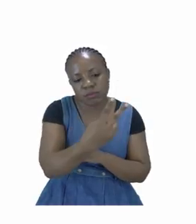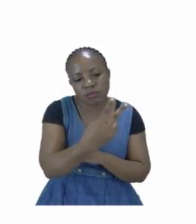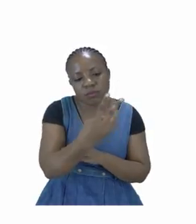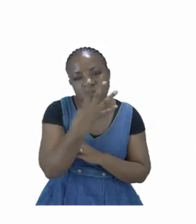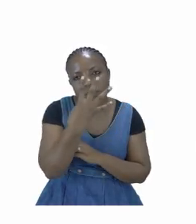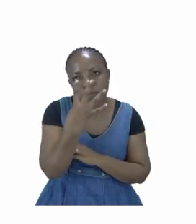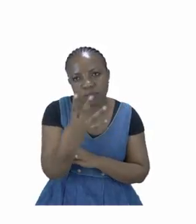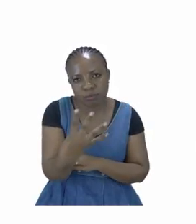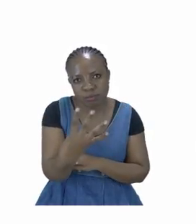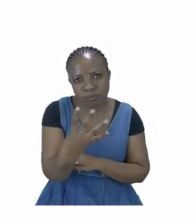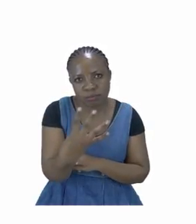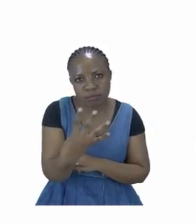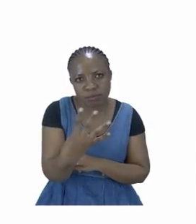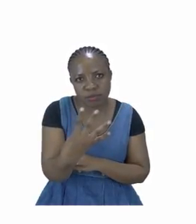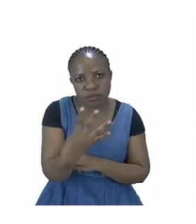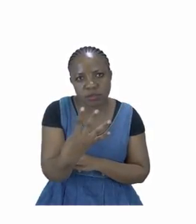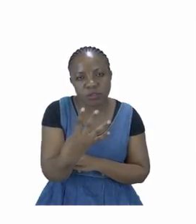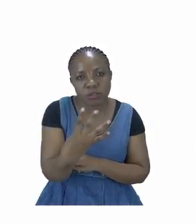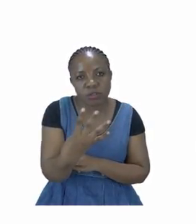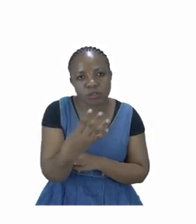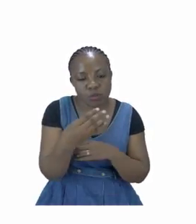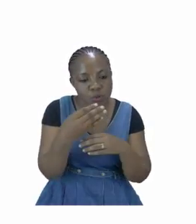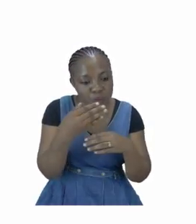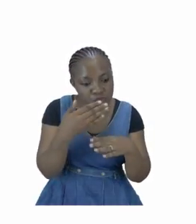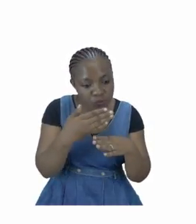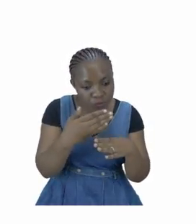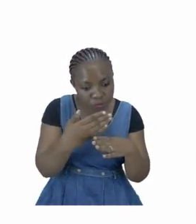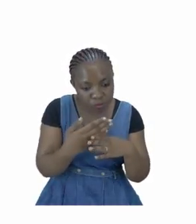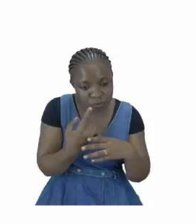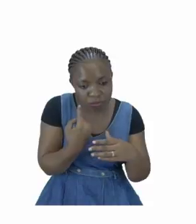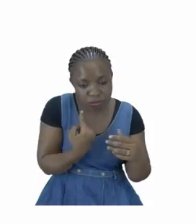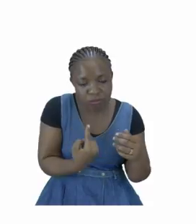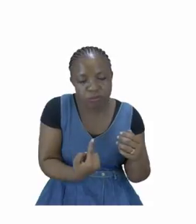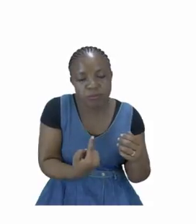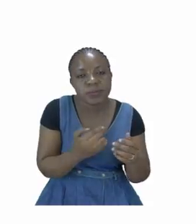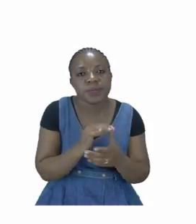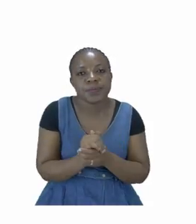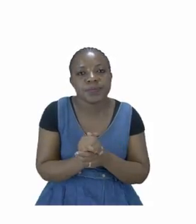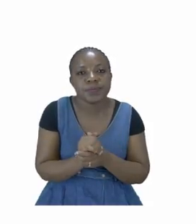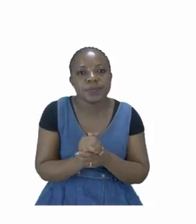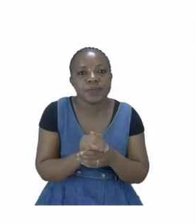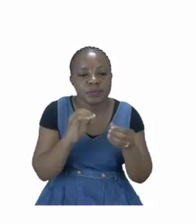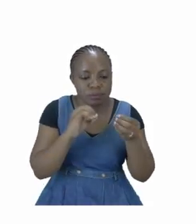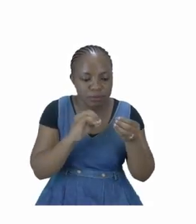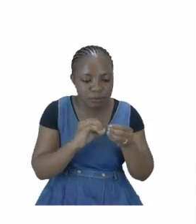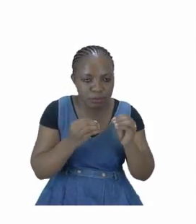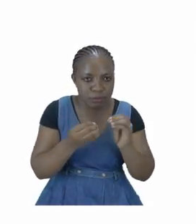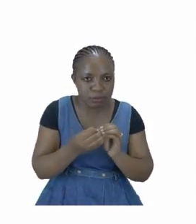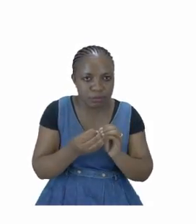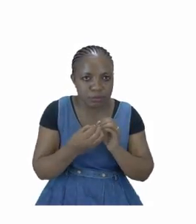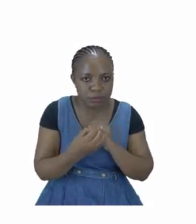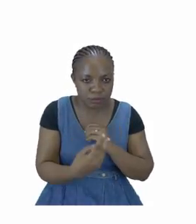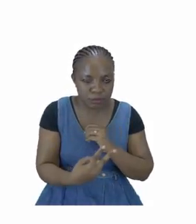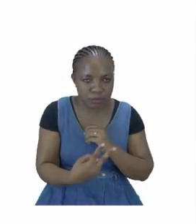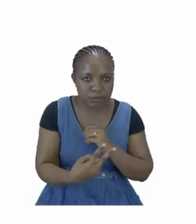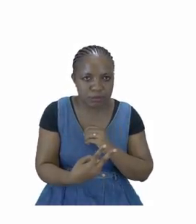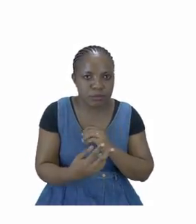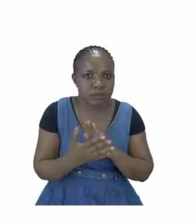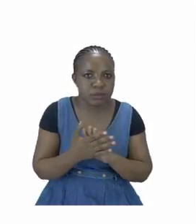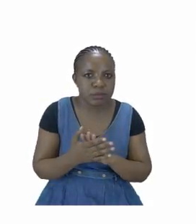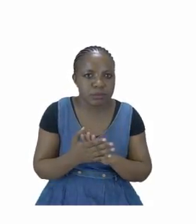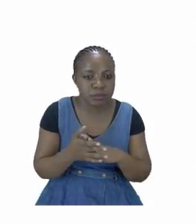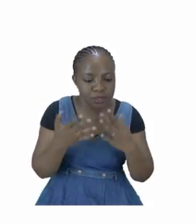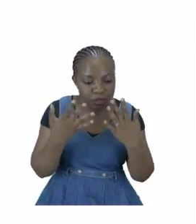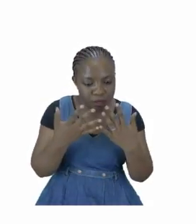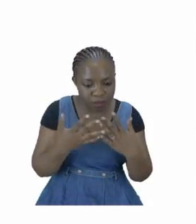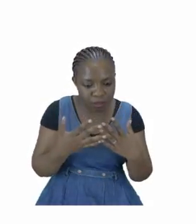this one by yourselves. Let's go to number 2. Number 2 says complete the